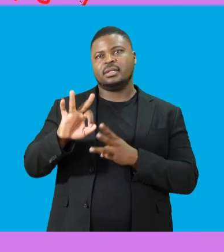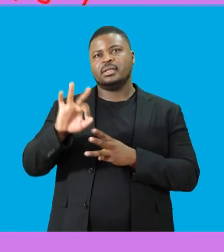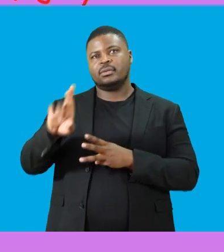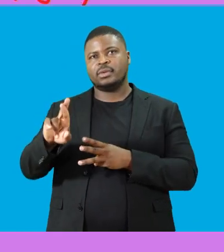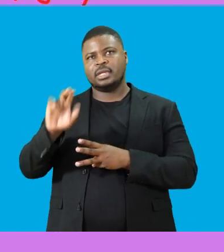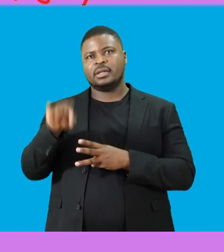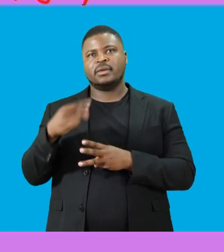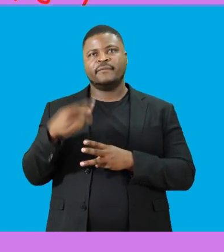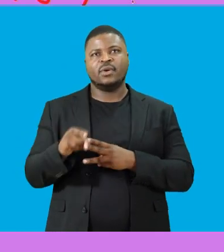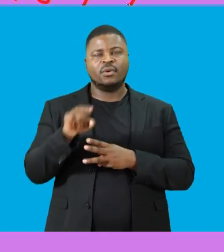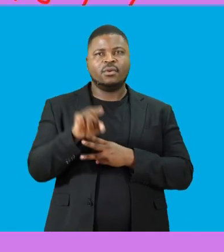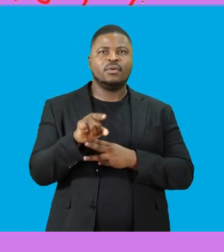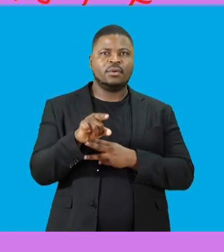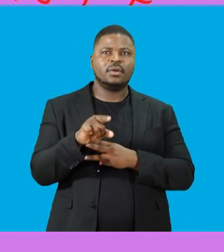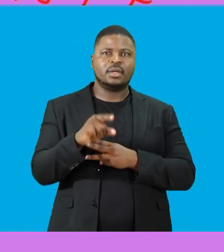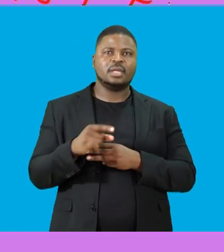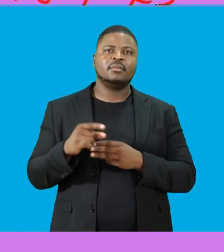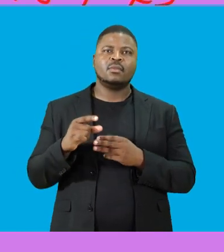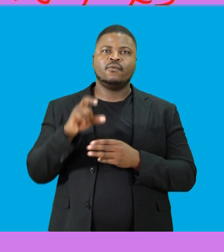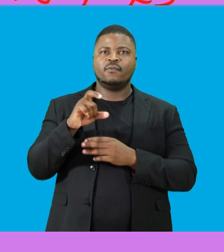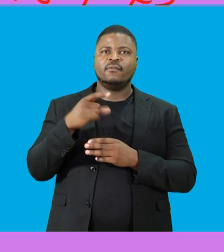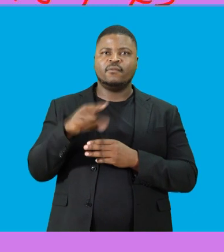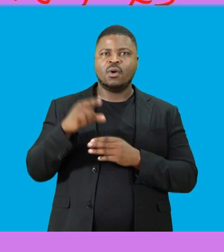orders plus the 3 rand for the